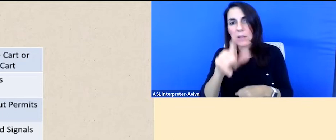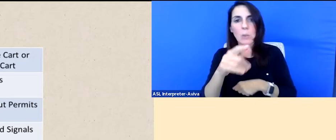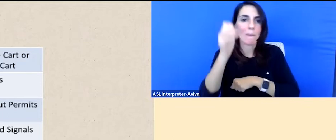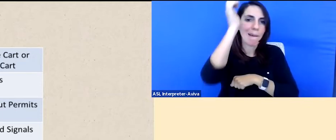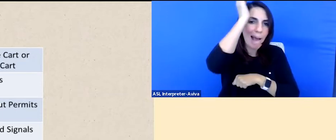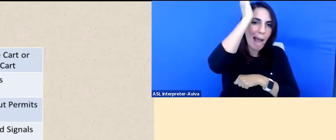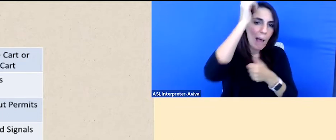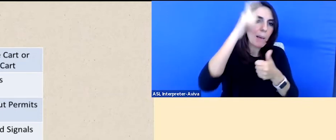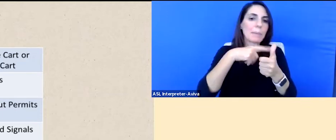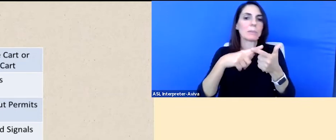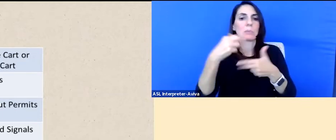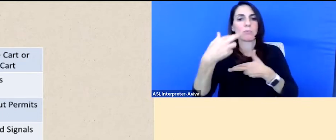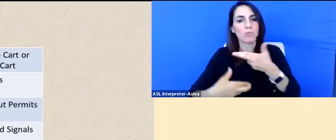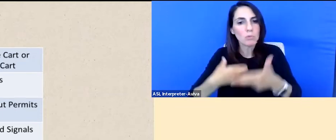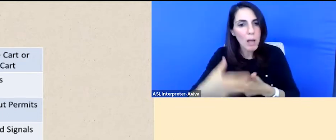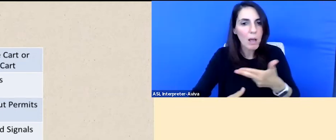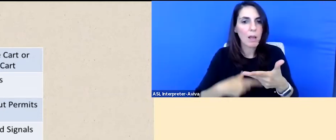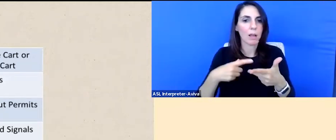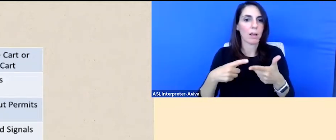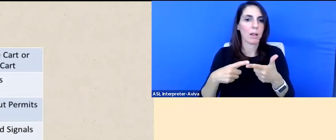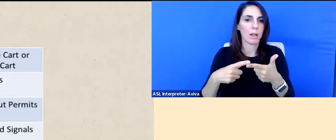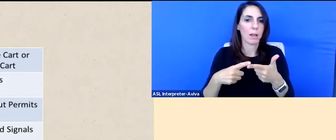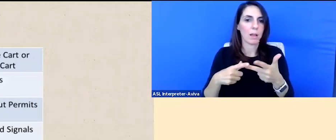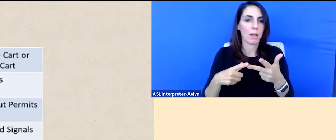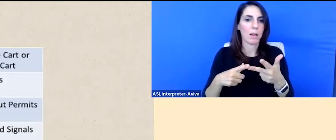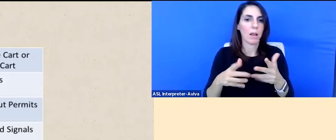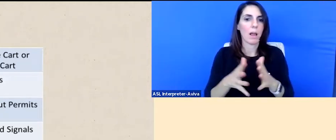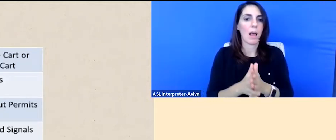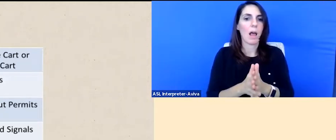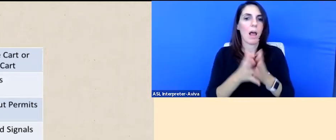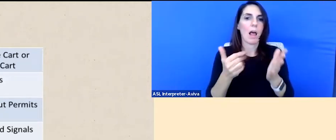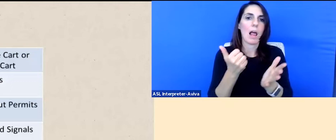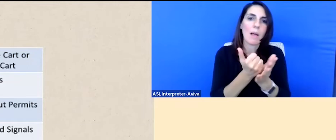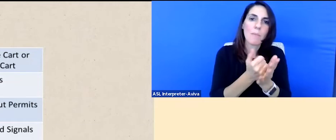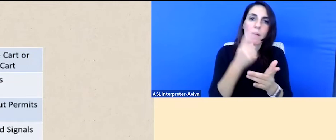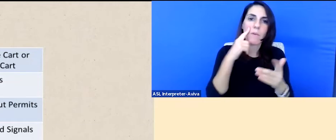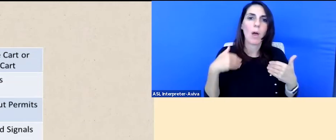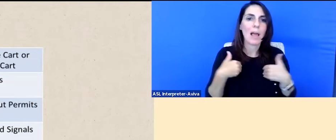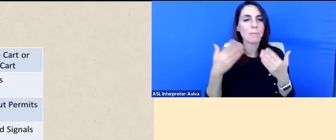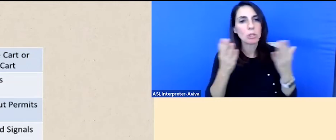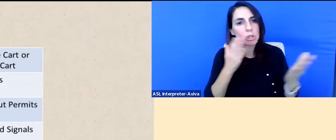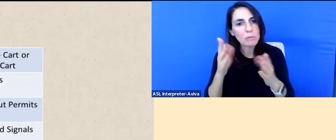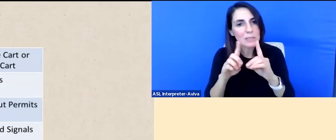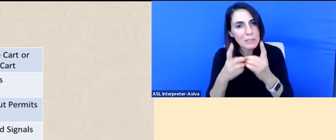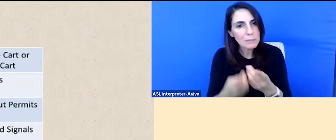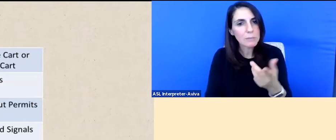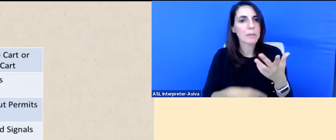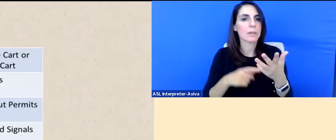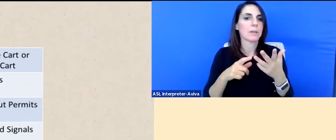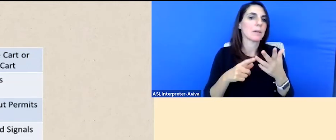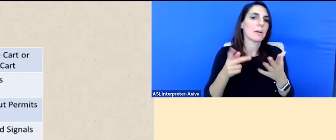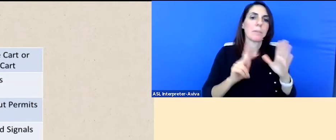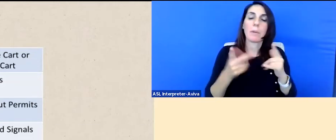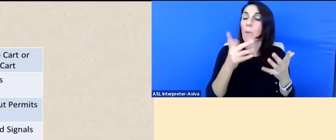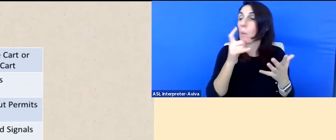garbage, your recycling, a lot of assistance to our animal services department. Individuals are wanting to